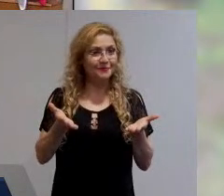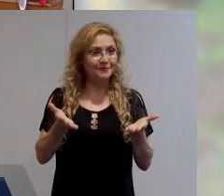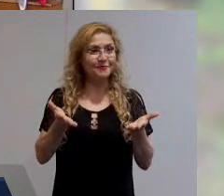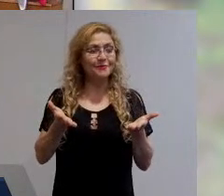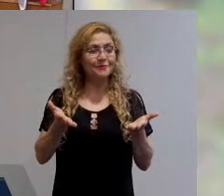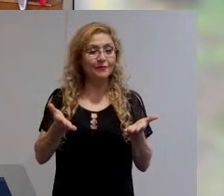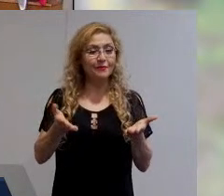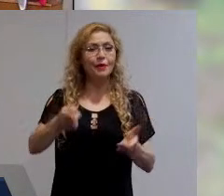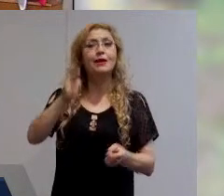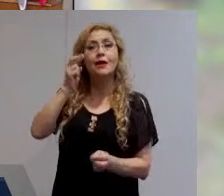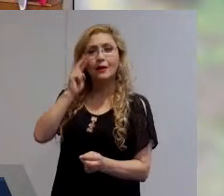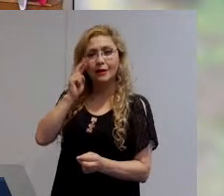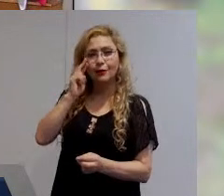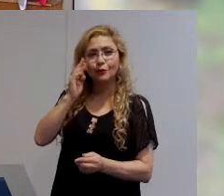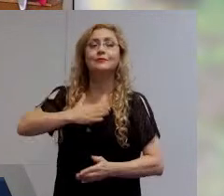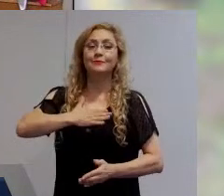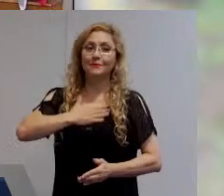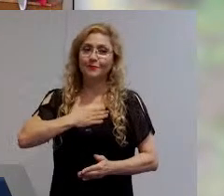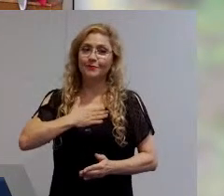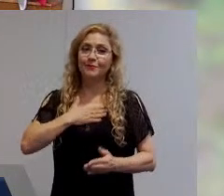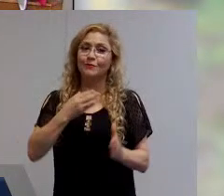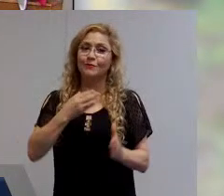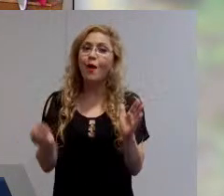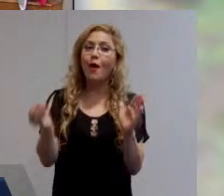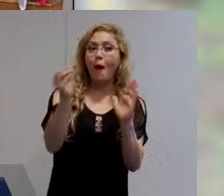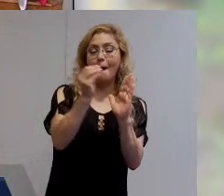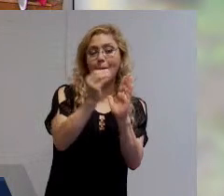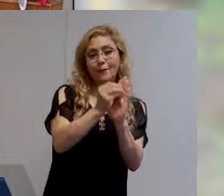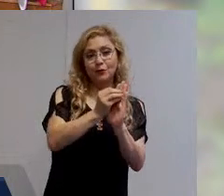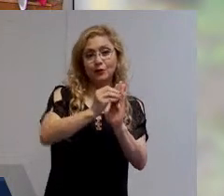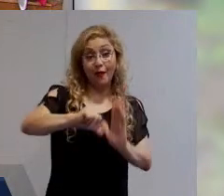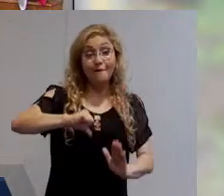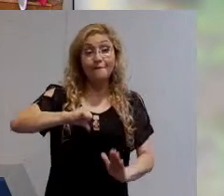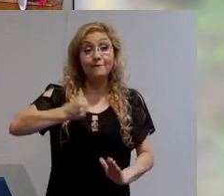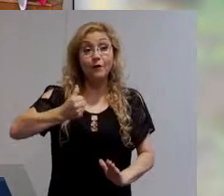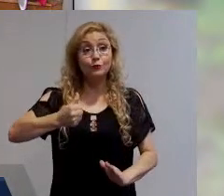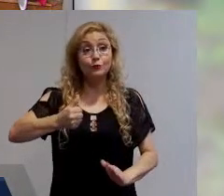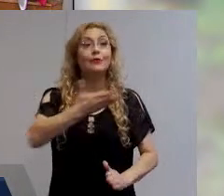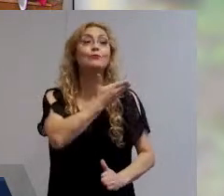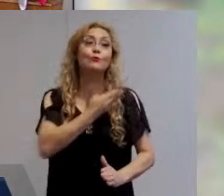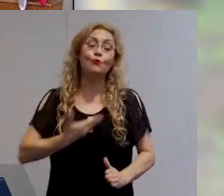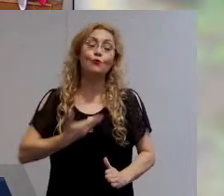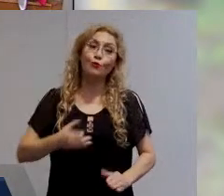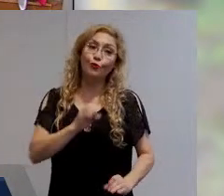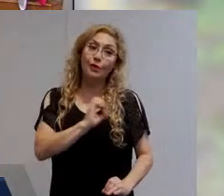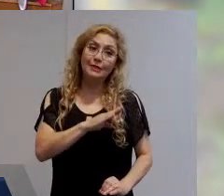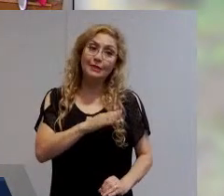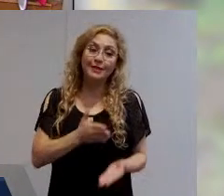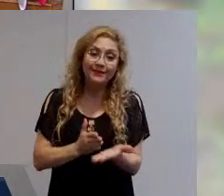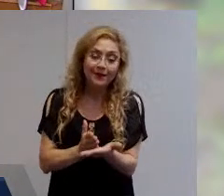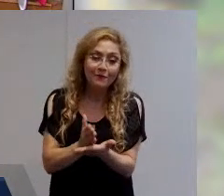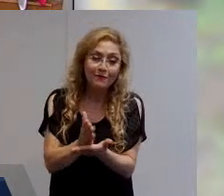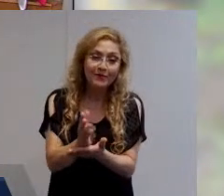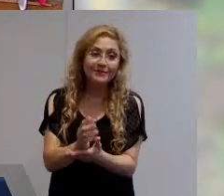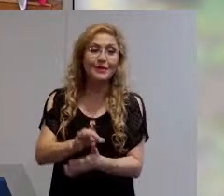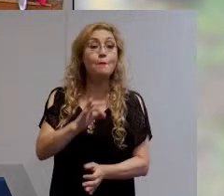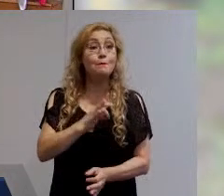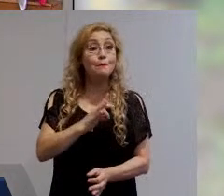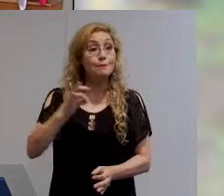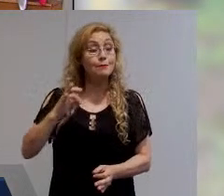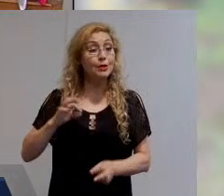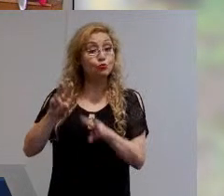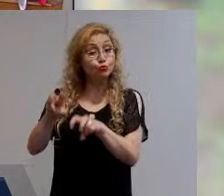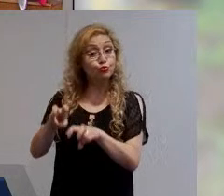jointly this meeting. We would also like to acknowledge the contribution of the Chilean government through the Ministry of Agriculture and the